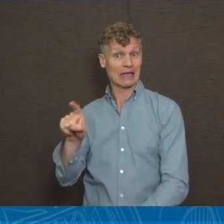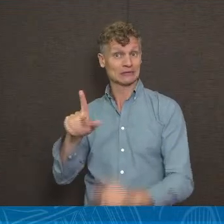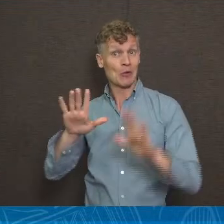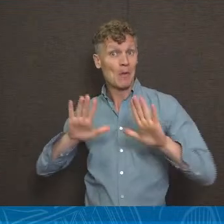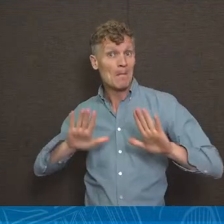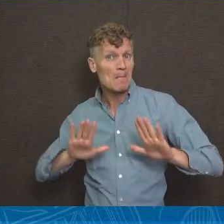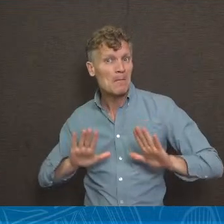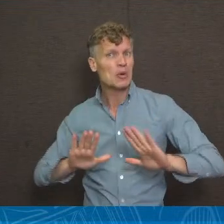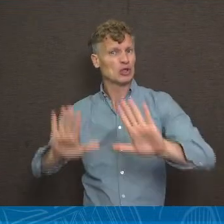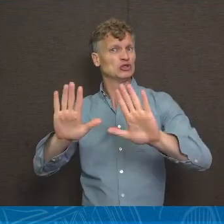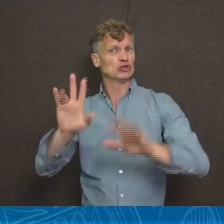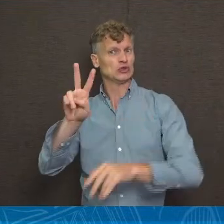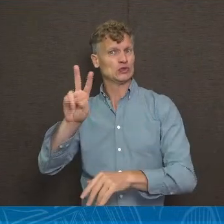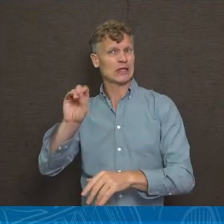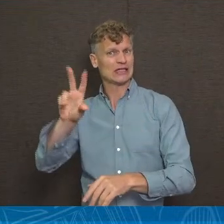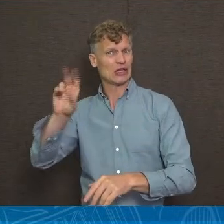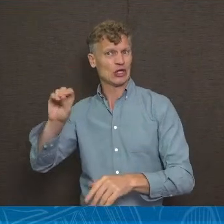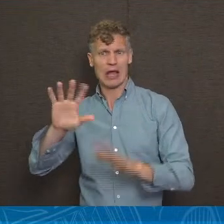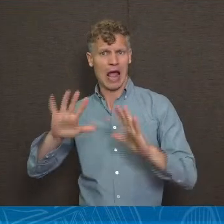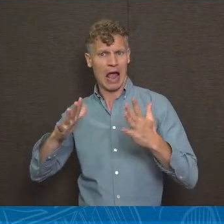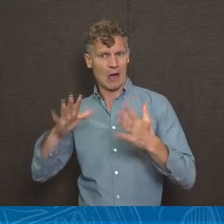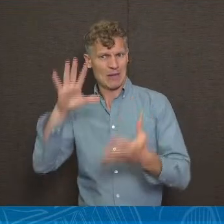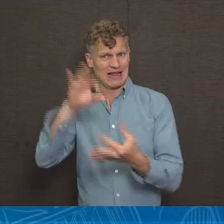in this area?